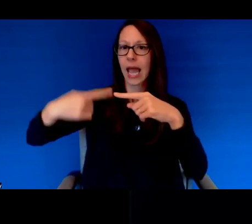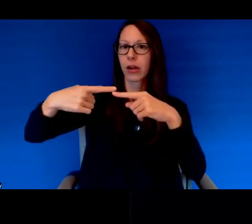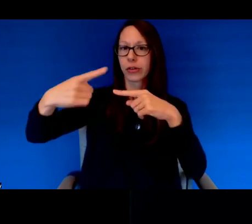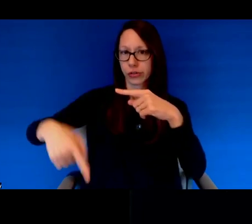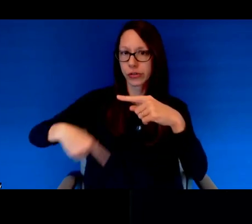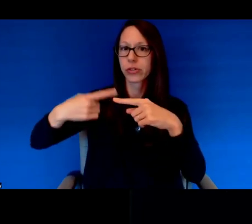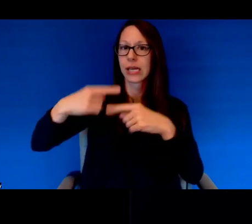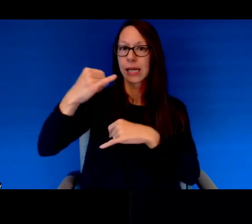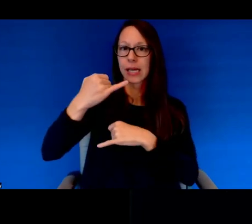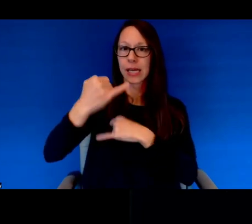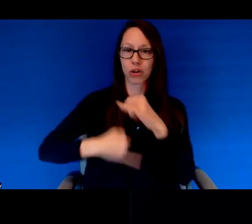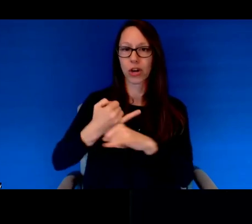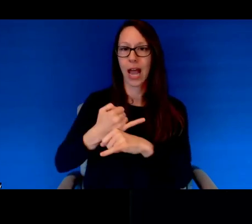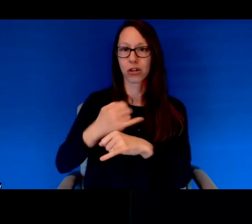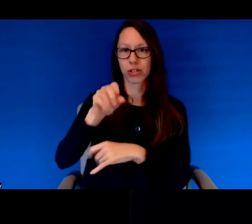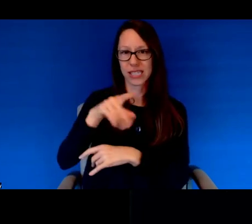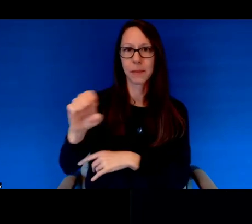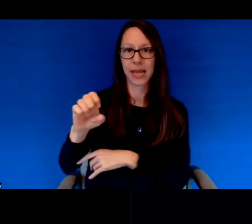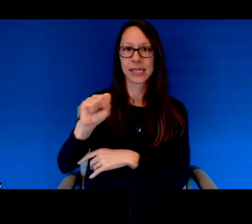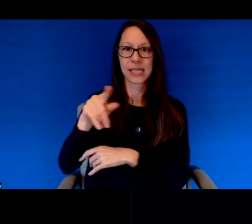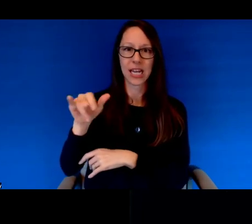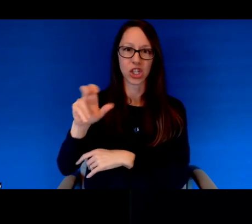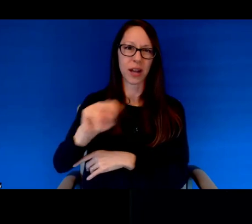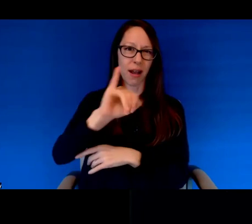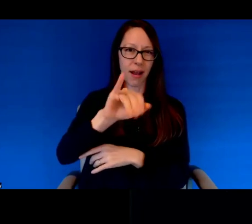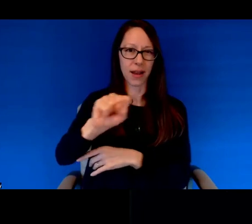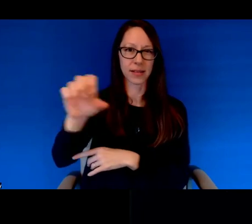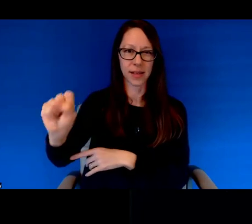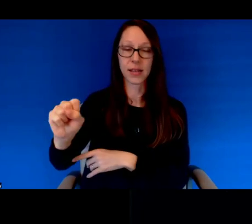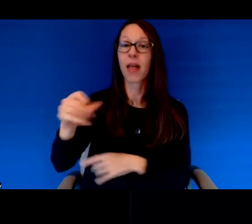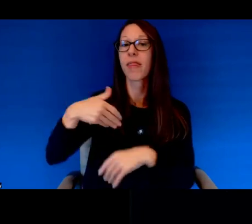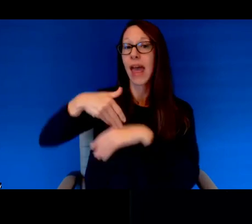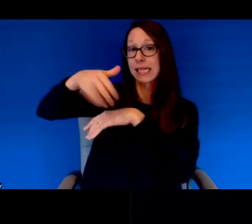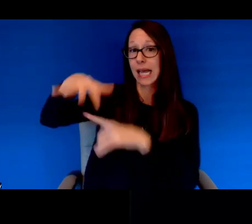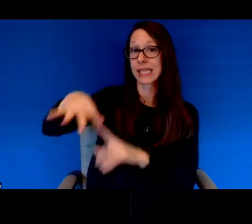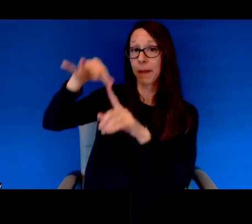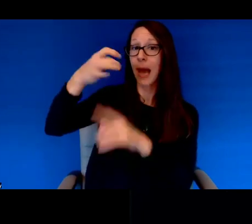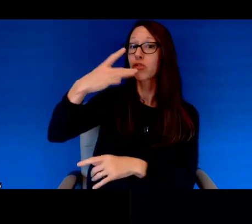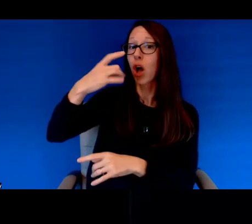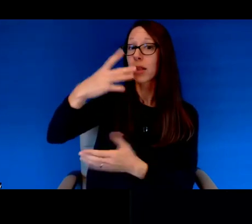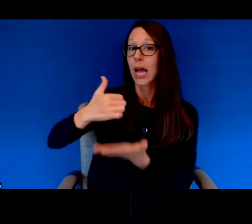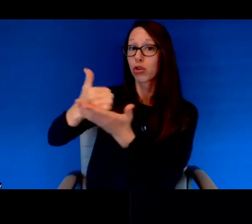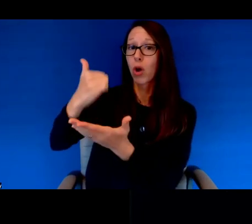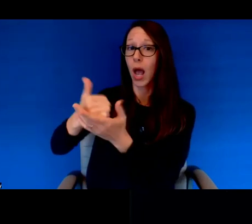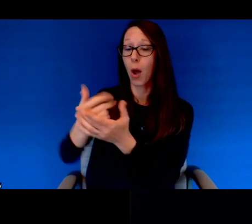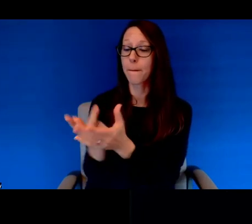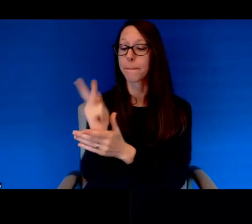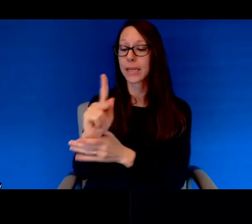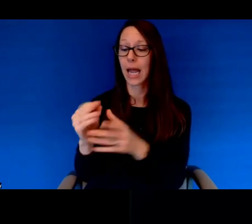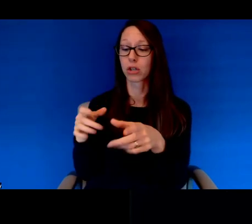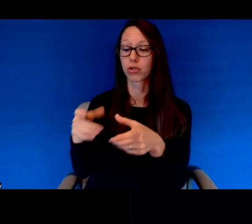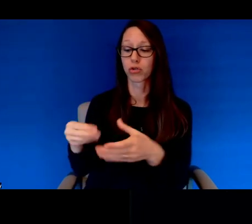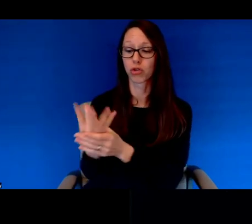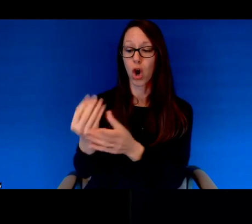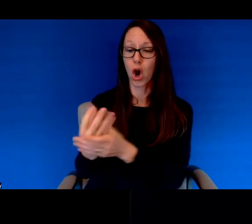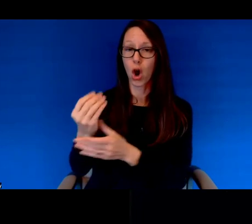is they actually send up lights. They send up lights that are specifically for the plants to grow, and they grow them in these controlled chambers